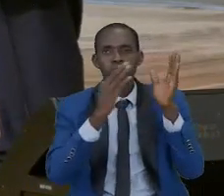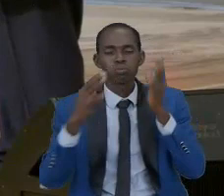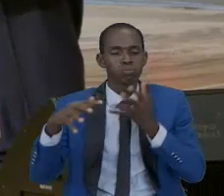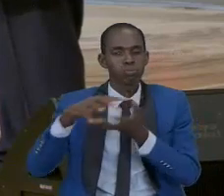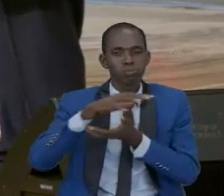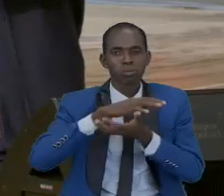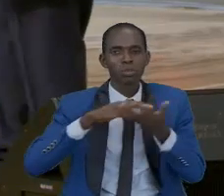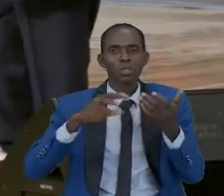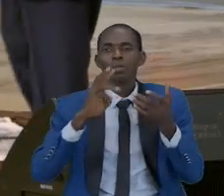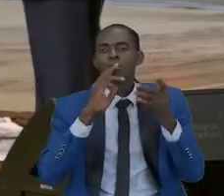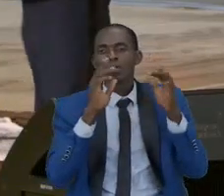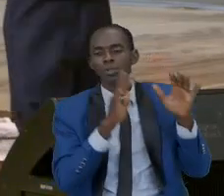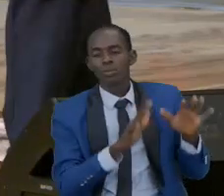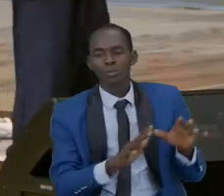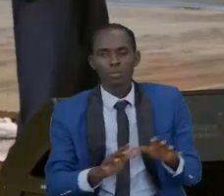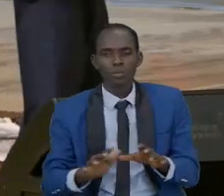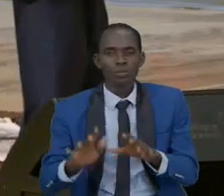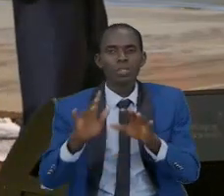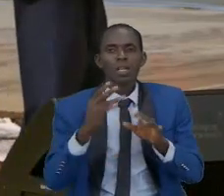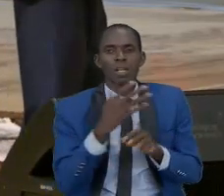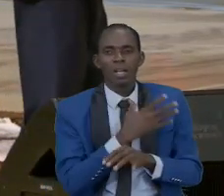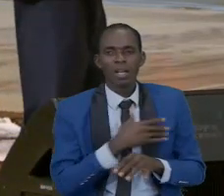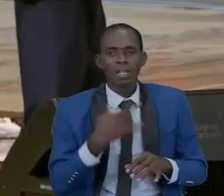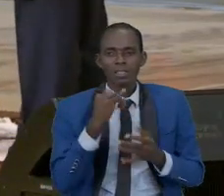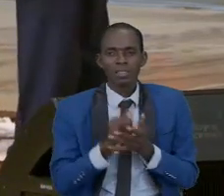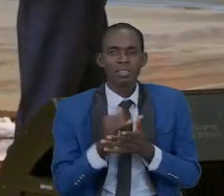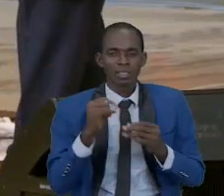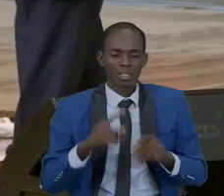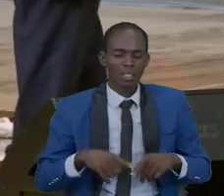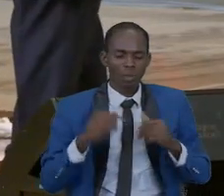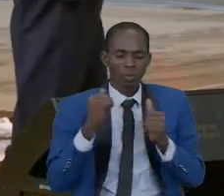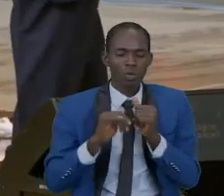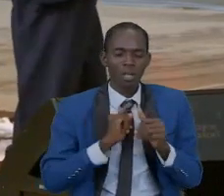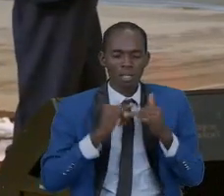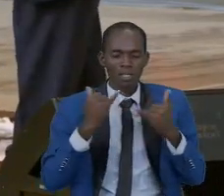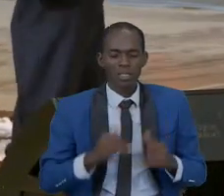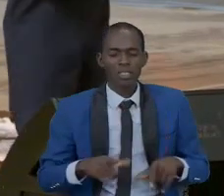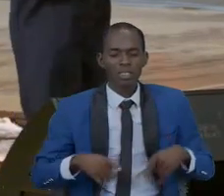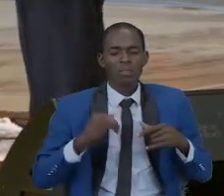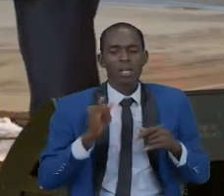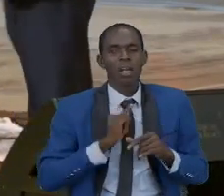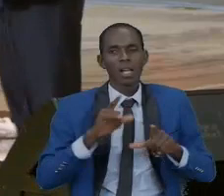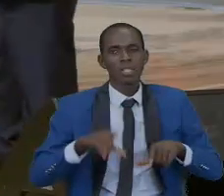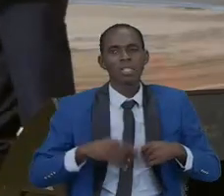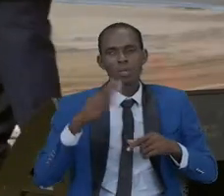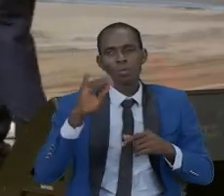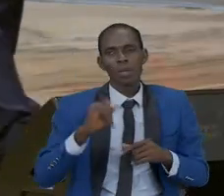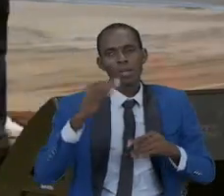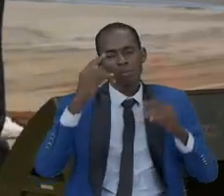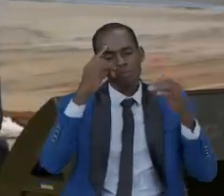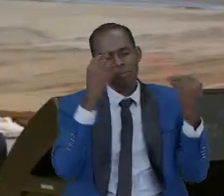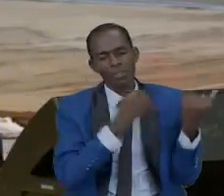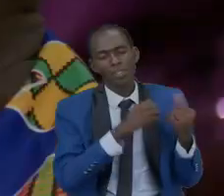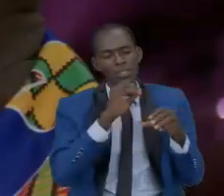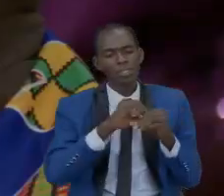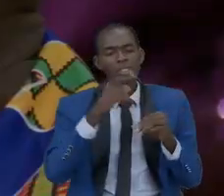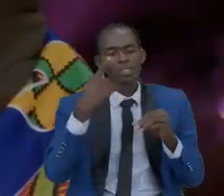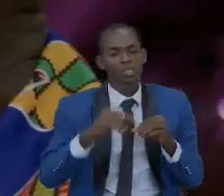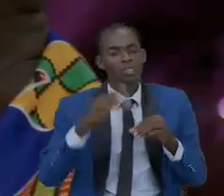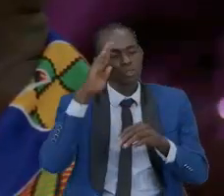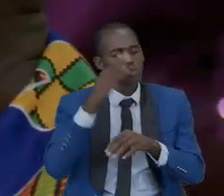which I now live in the flesh I live by the faith of the Son of God who loves